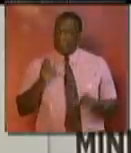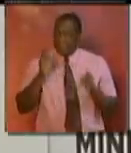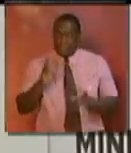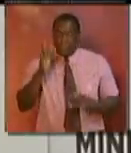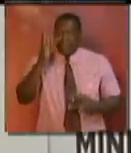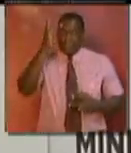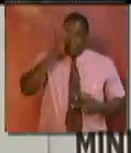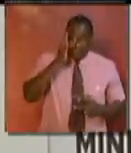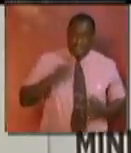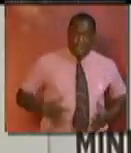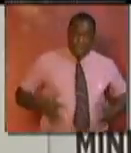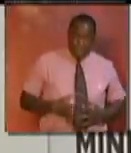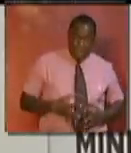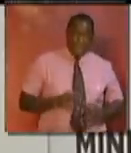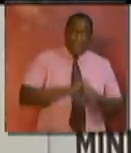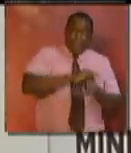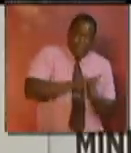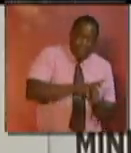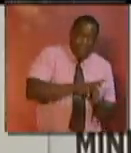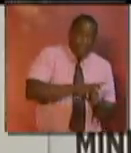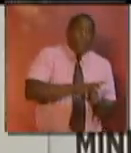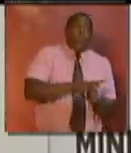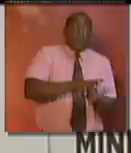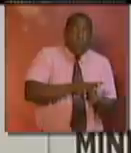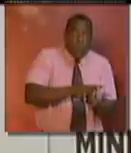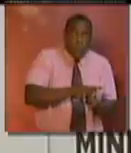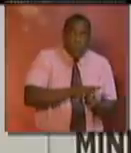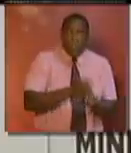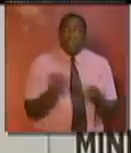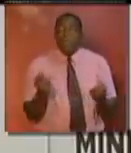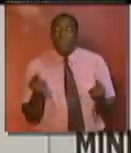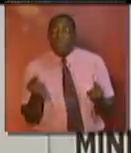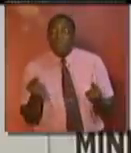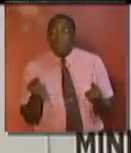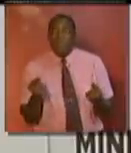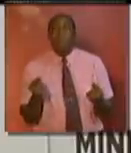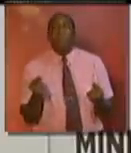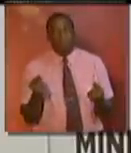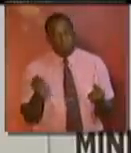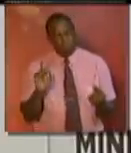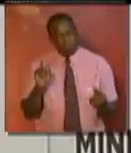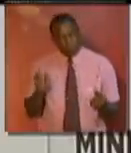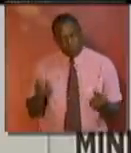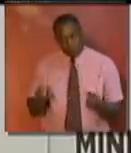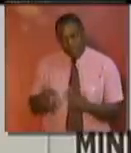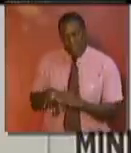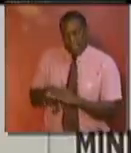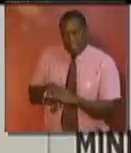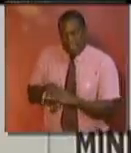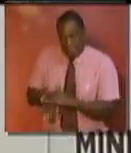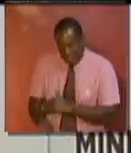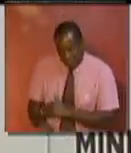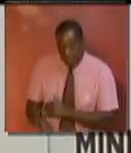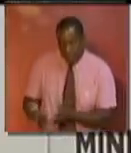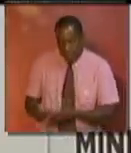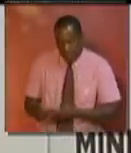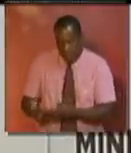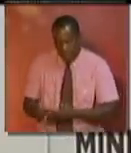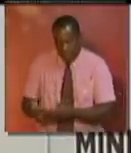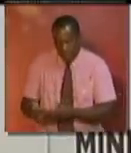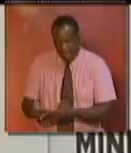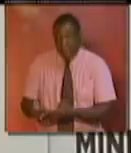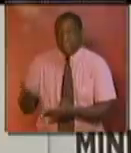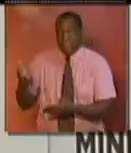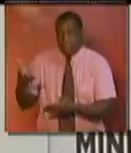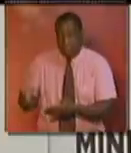and intensive care units. But what would have happened, they would have delivered in the traditional maternity units, and then the